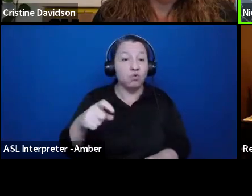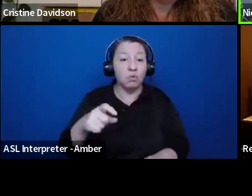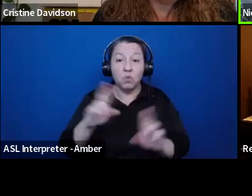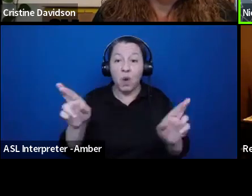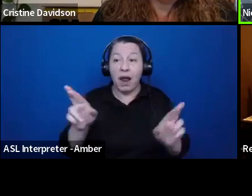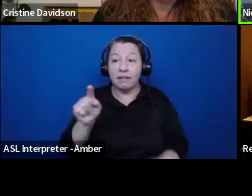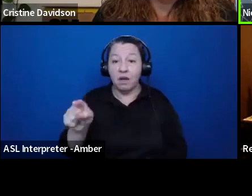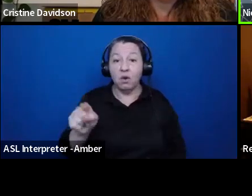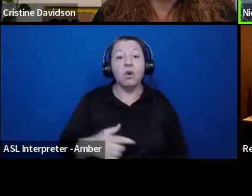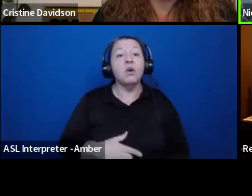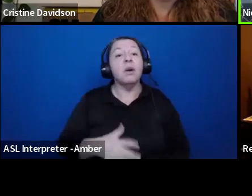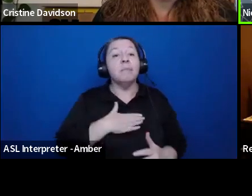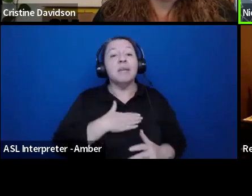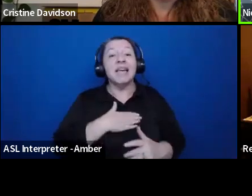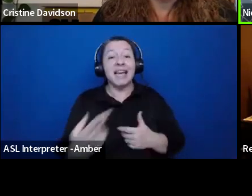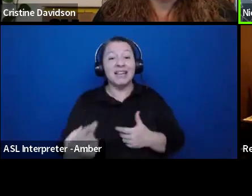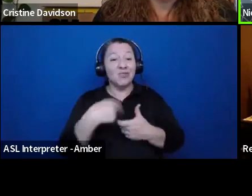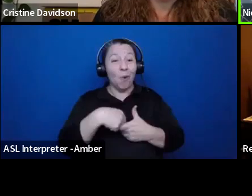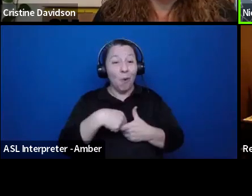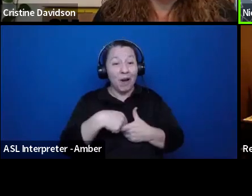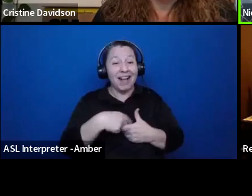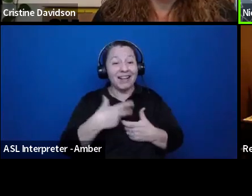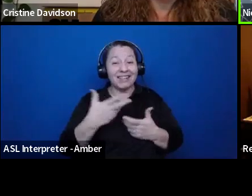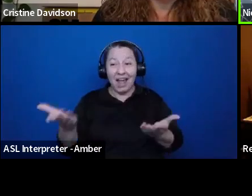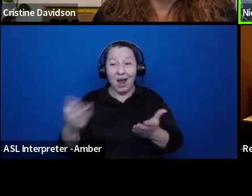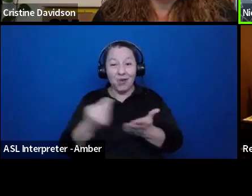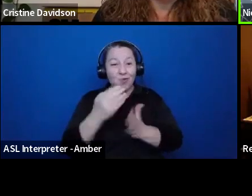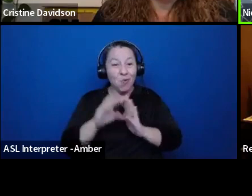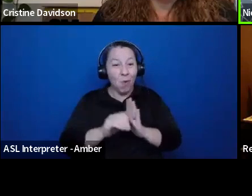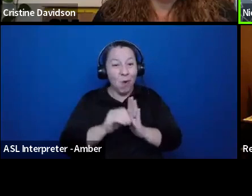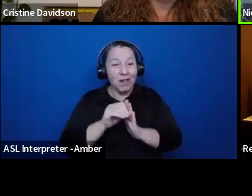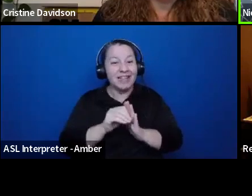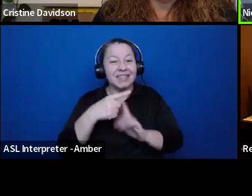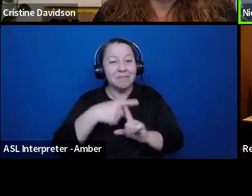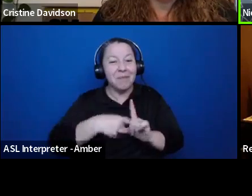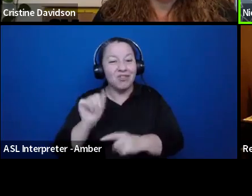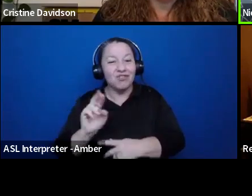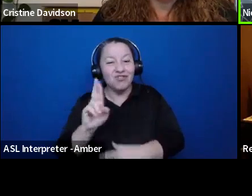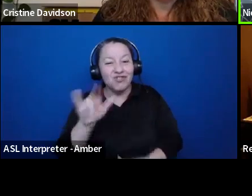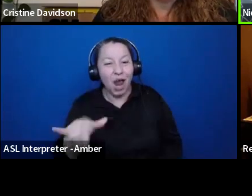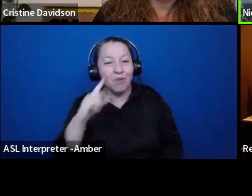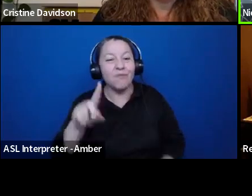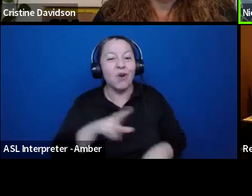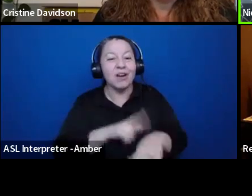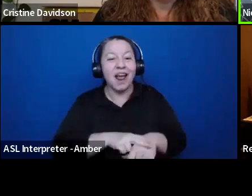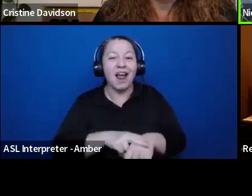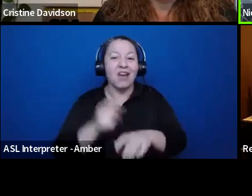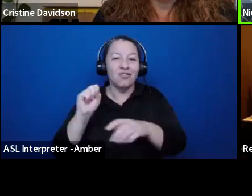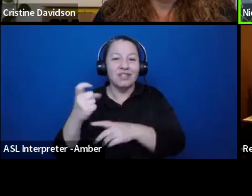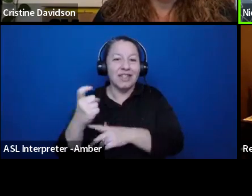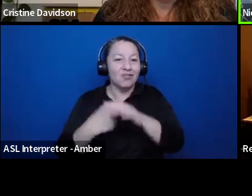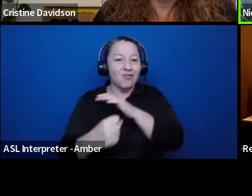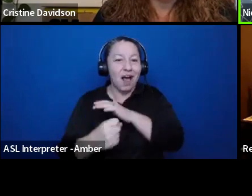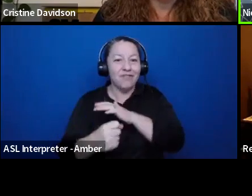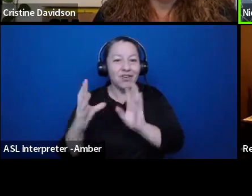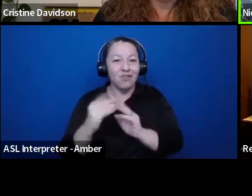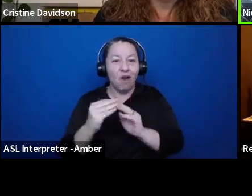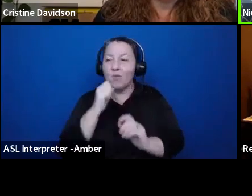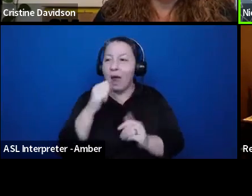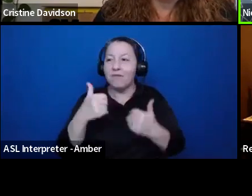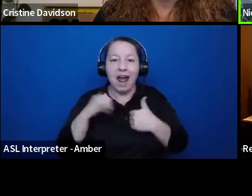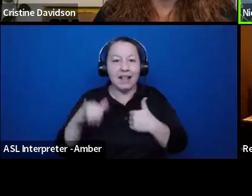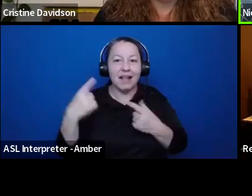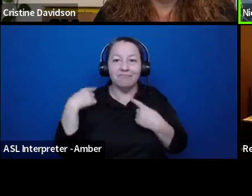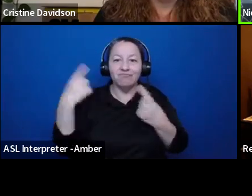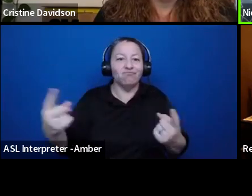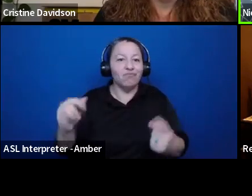us in New Orleans in January for our National Sex Trafficking Conference. We have not had one since January of